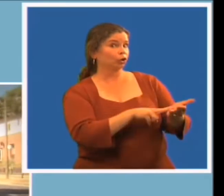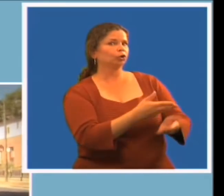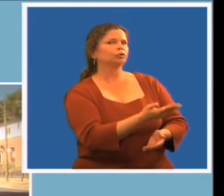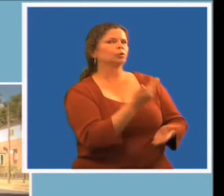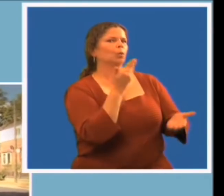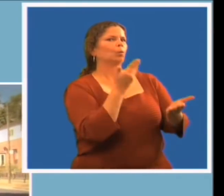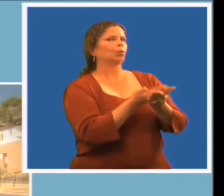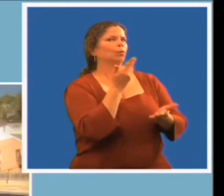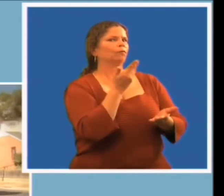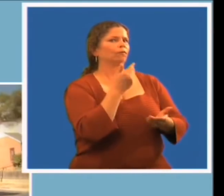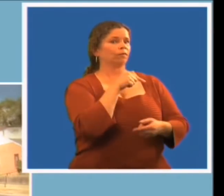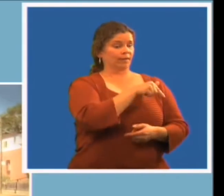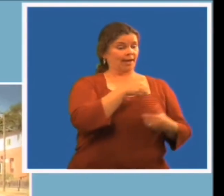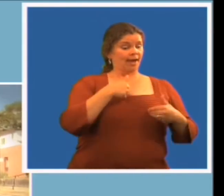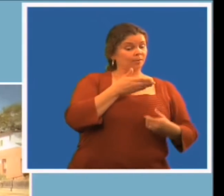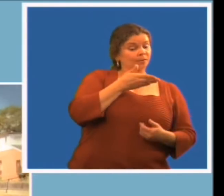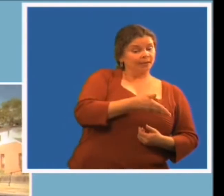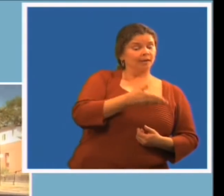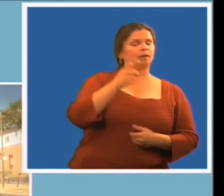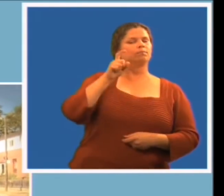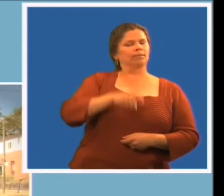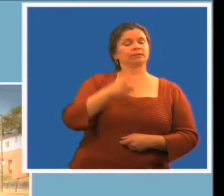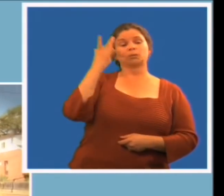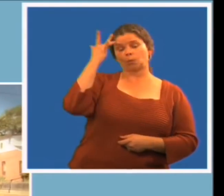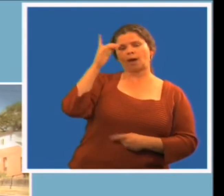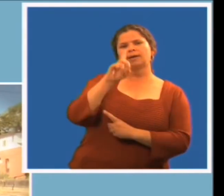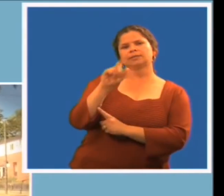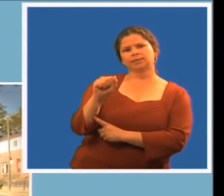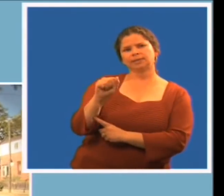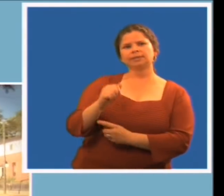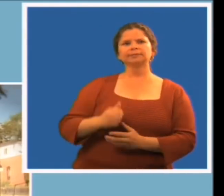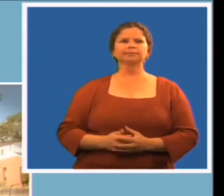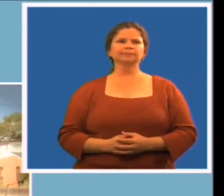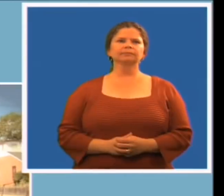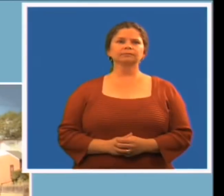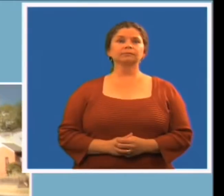produced indicating the animal is required because of a disability.